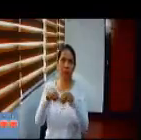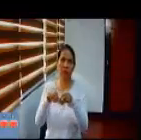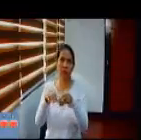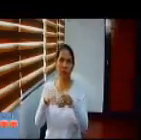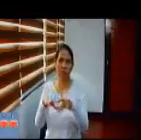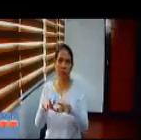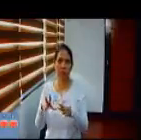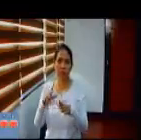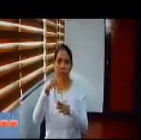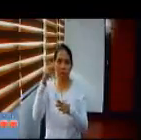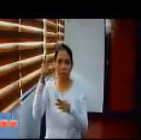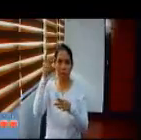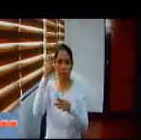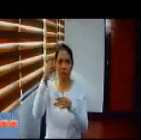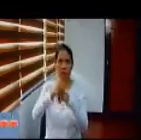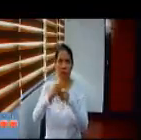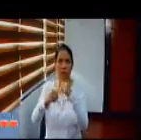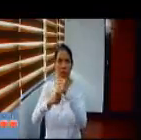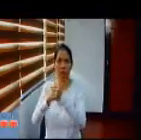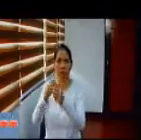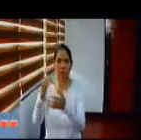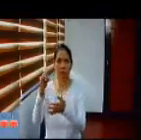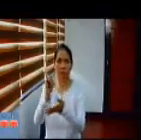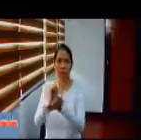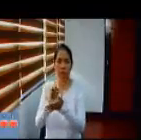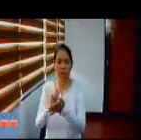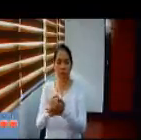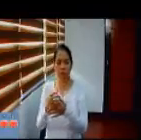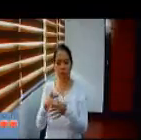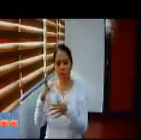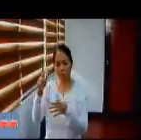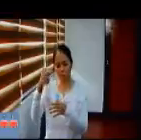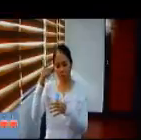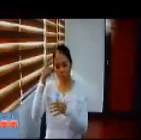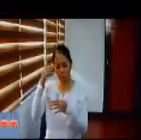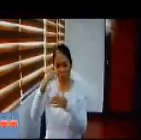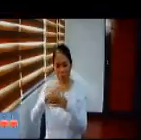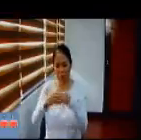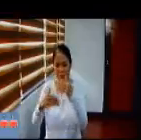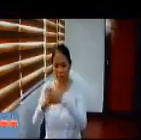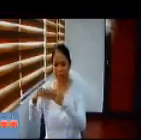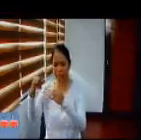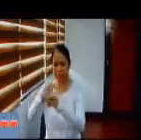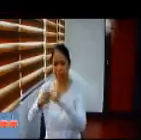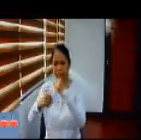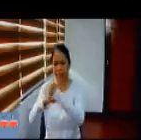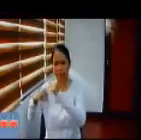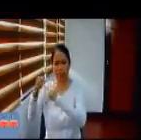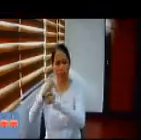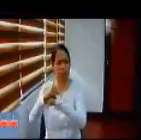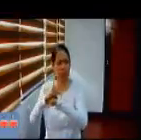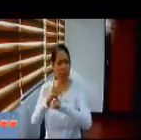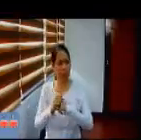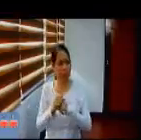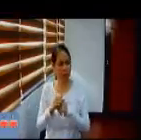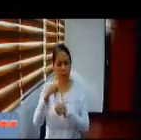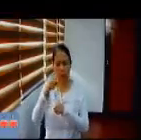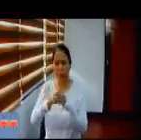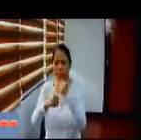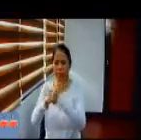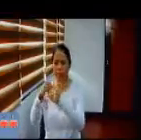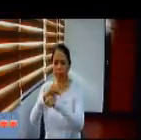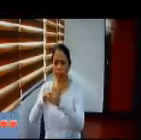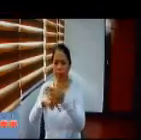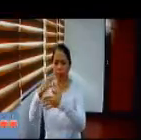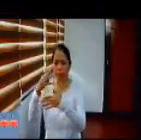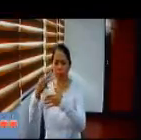investments. And when you have a government that says build, build, build, kami sa rural sector, sabi namin, kahit na yung build, build, build, eh,